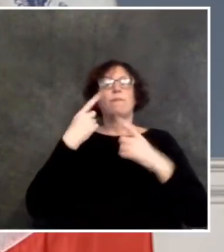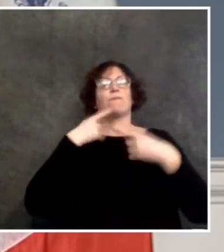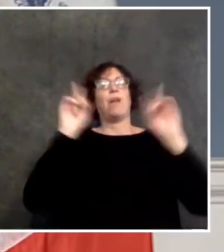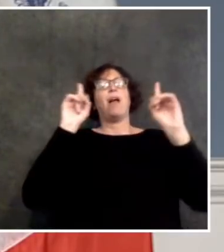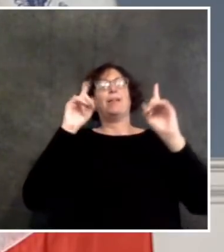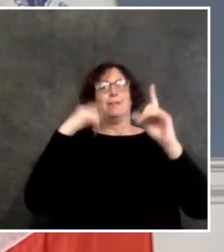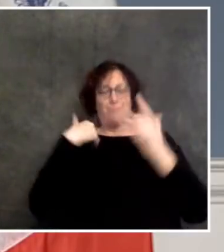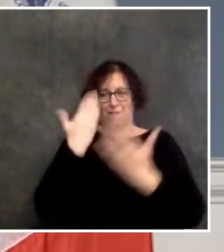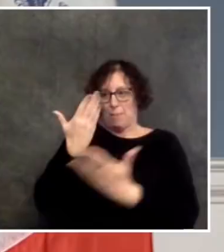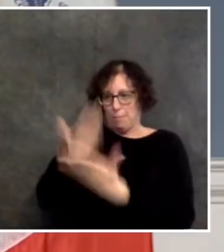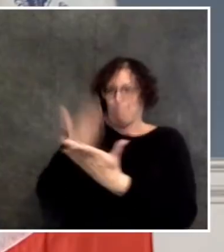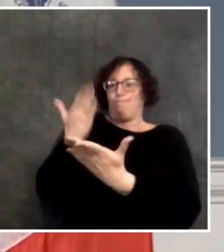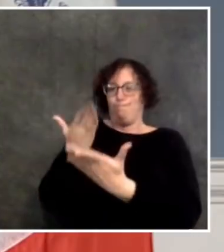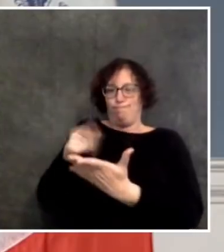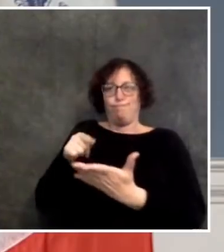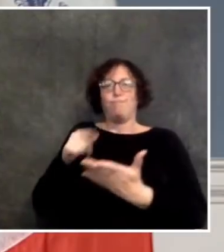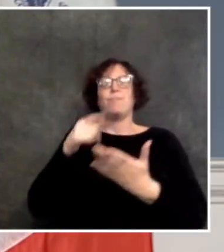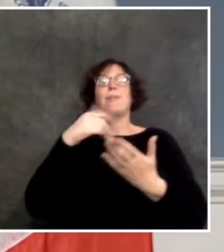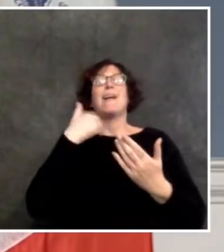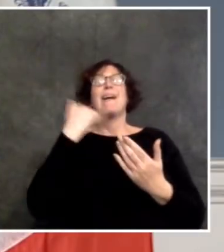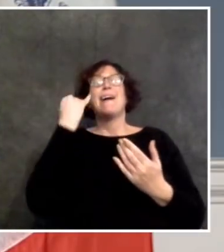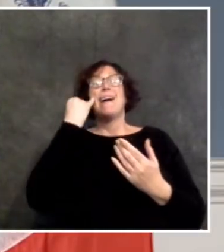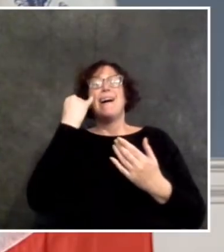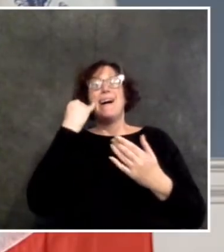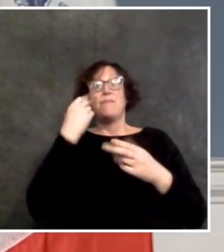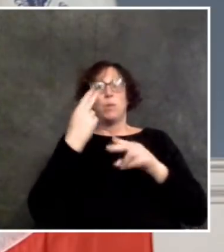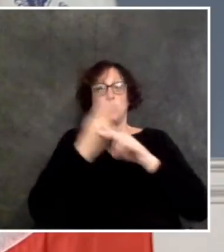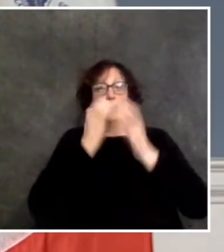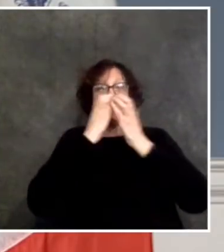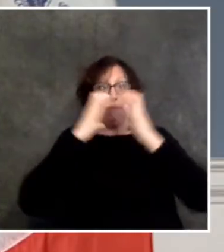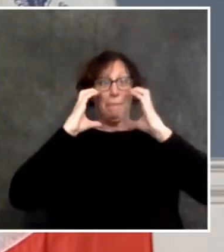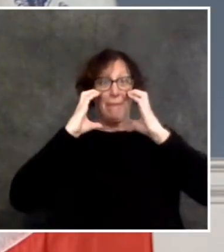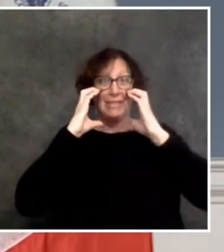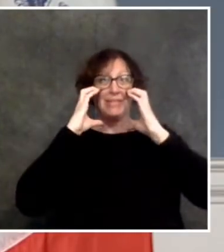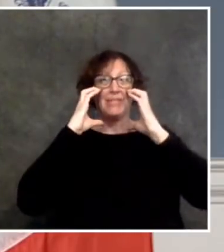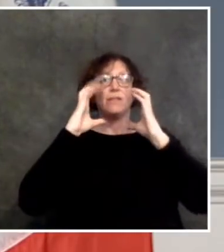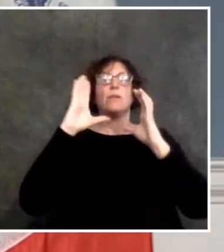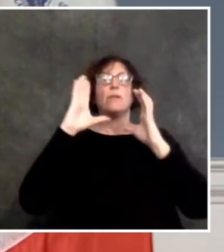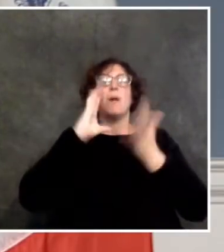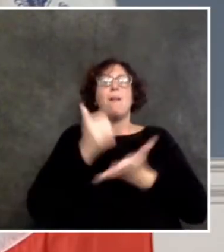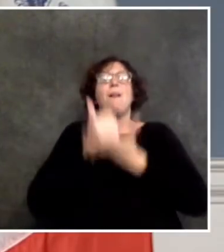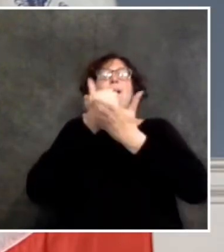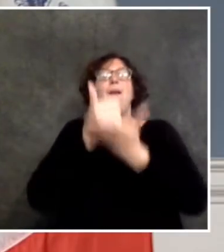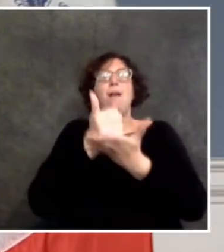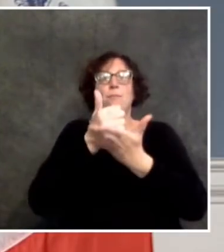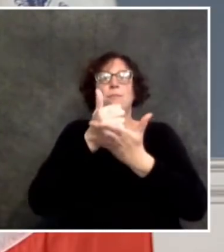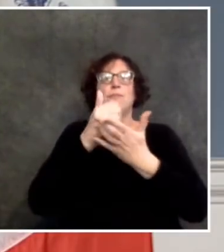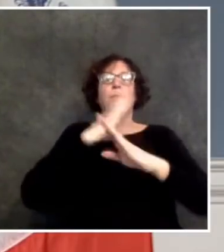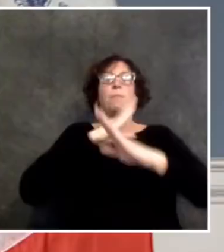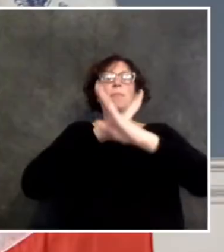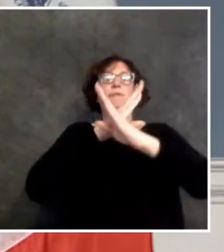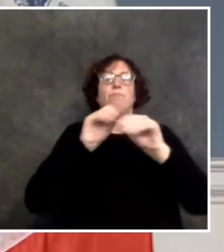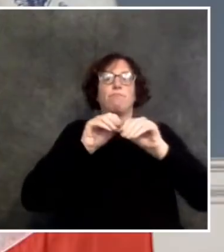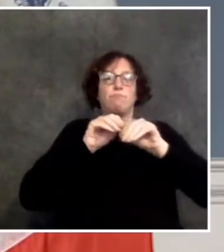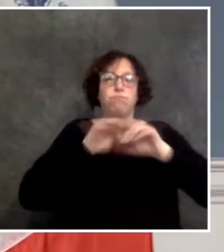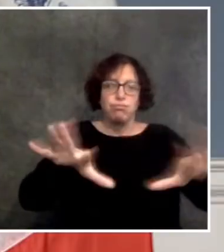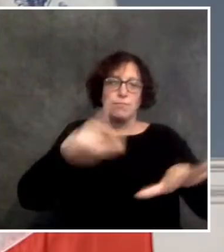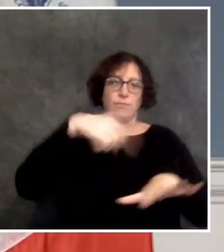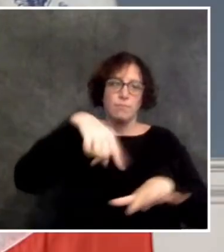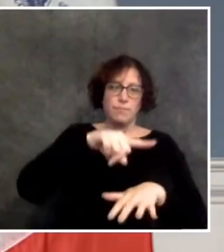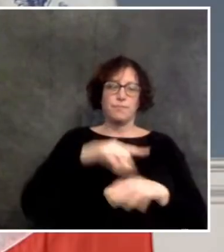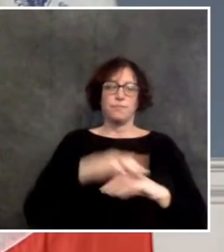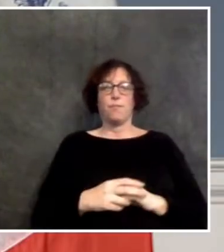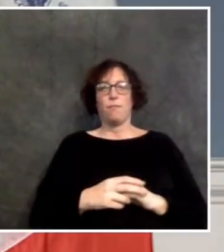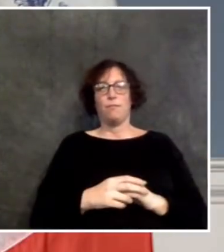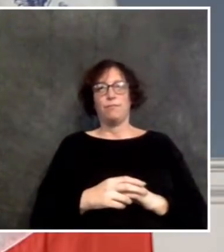coverings helped prevent the spread. And again, I'm going to say it very clearly and bluntly. This is not put on a face covering and you